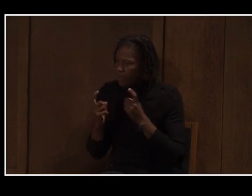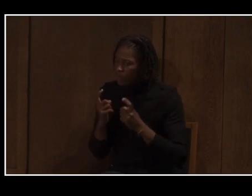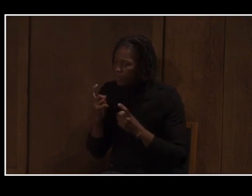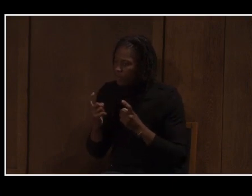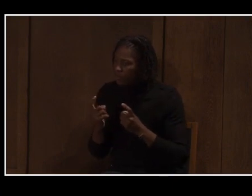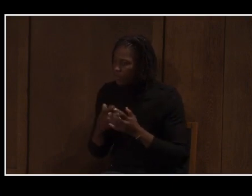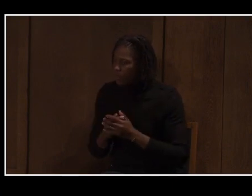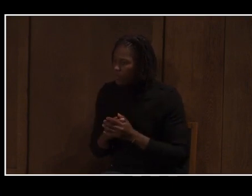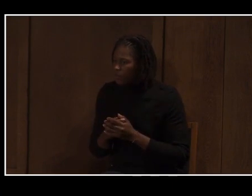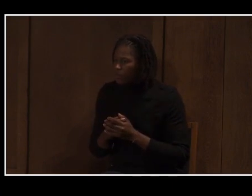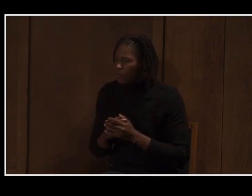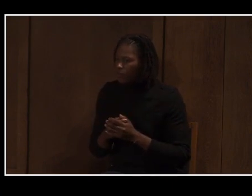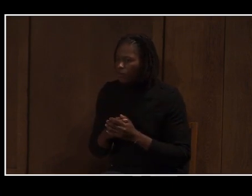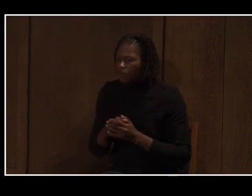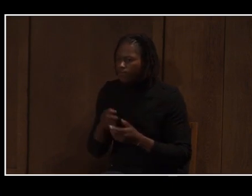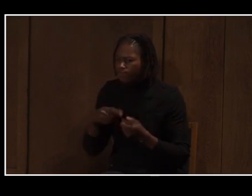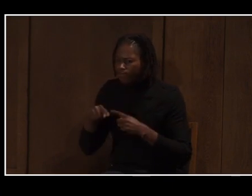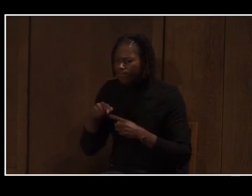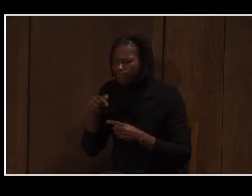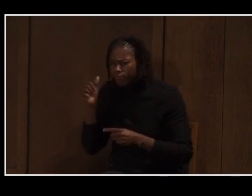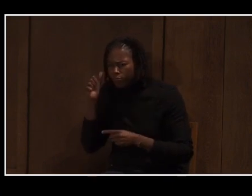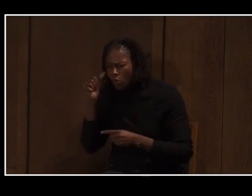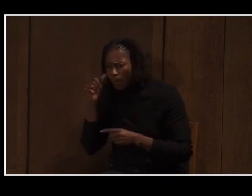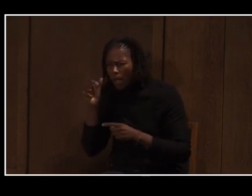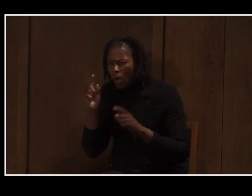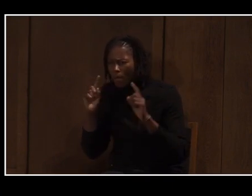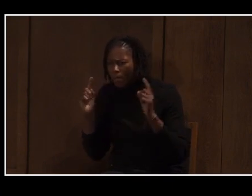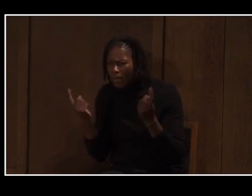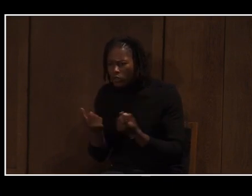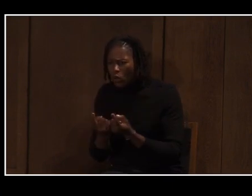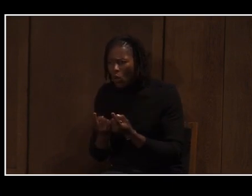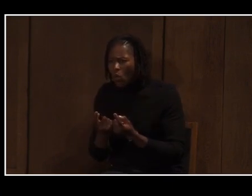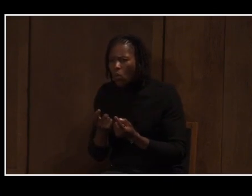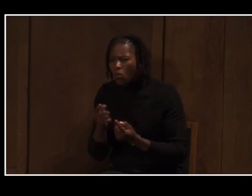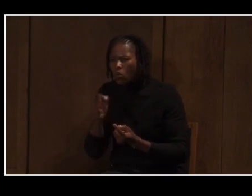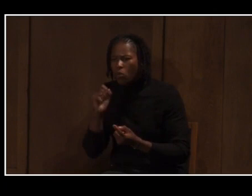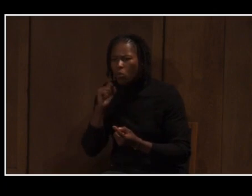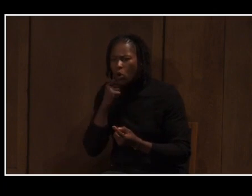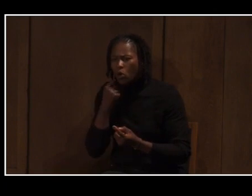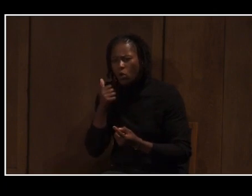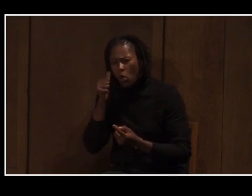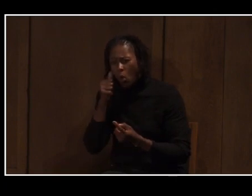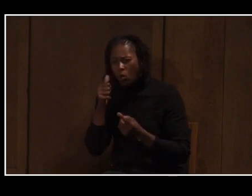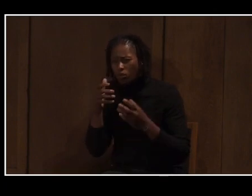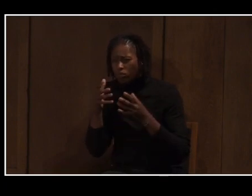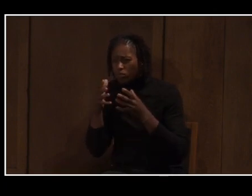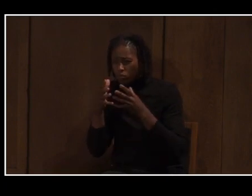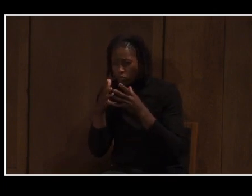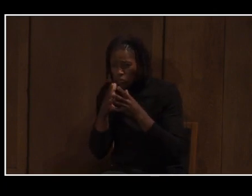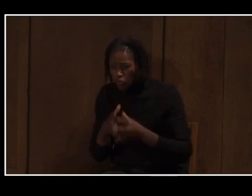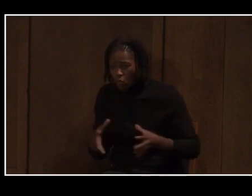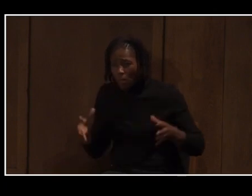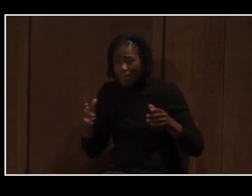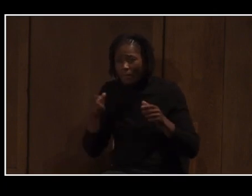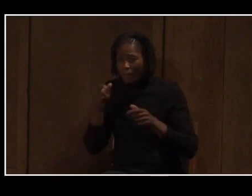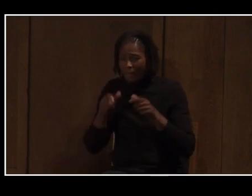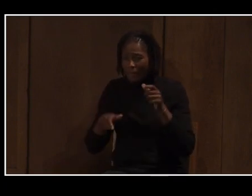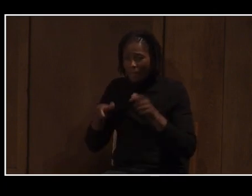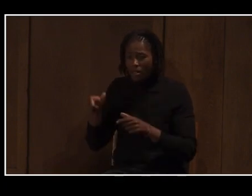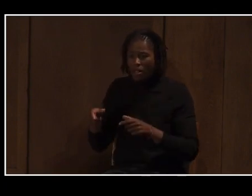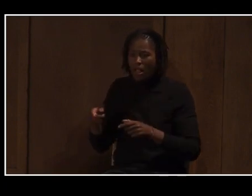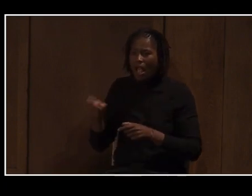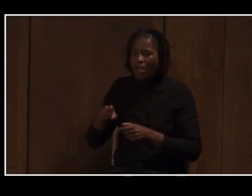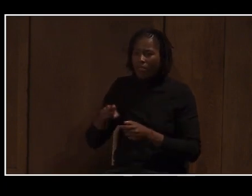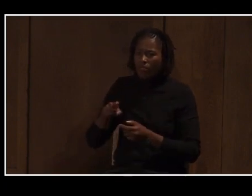Those of people who know about Mexico will know about the density and the urbanization of the density of that